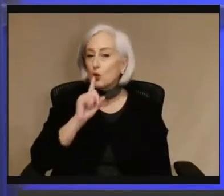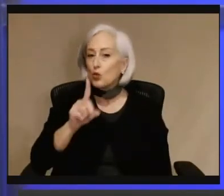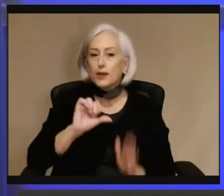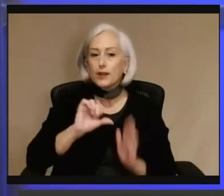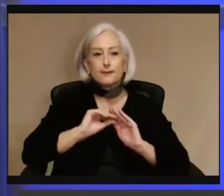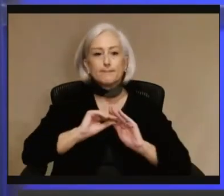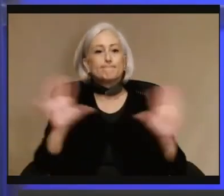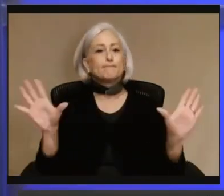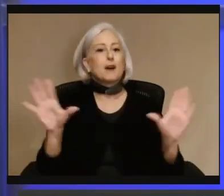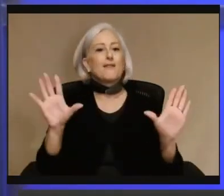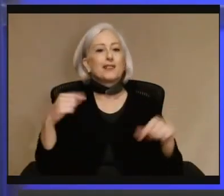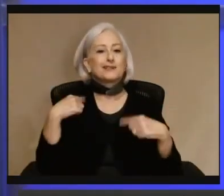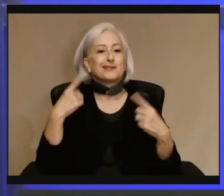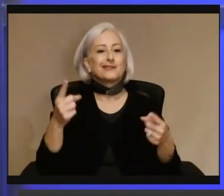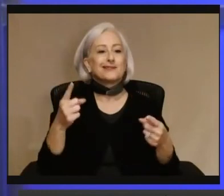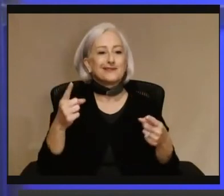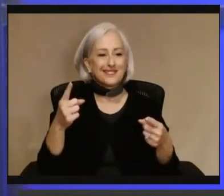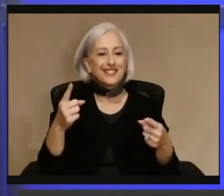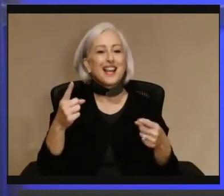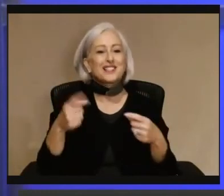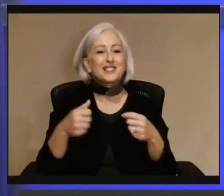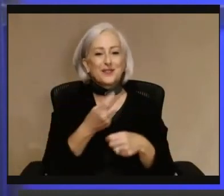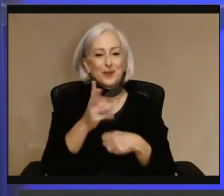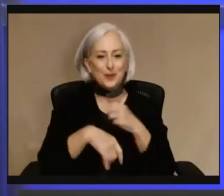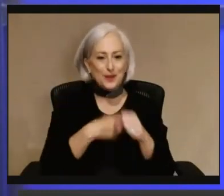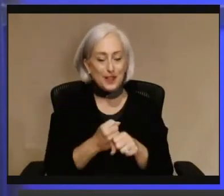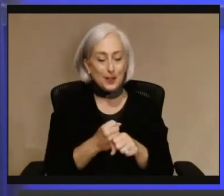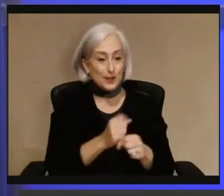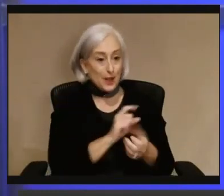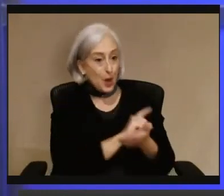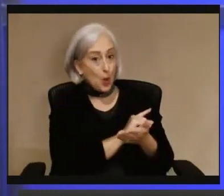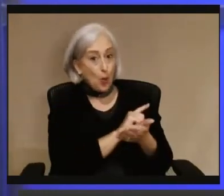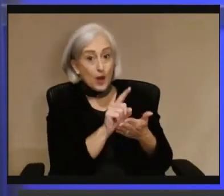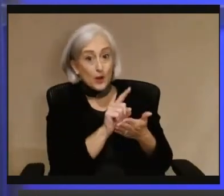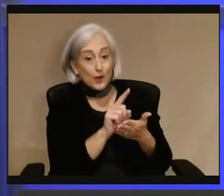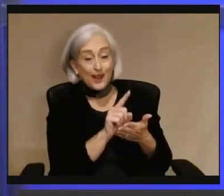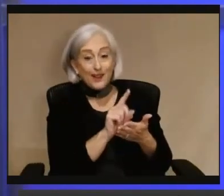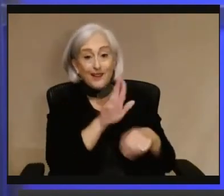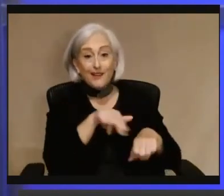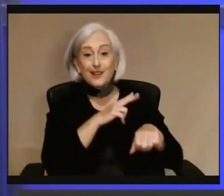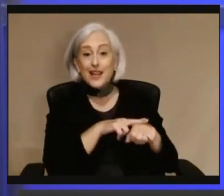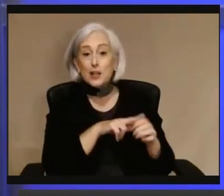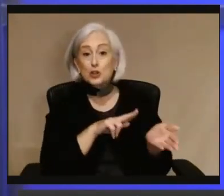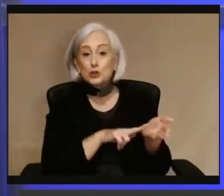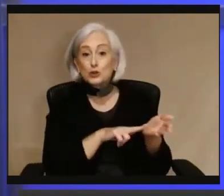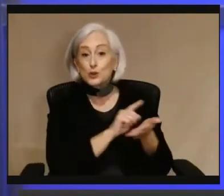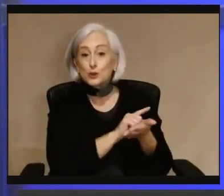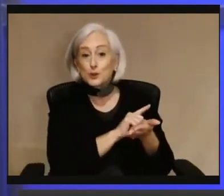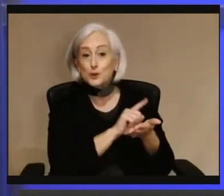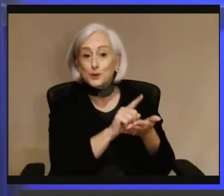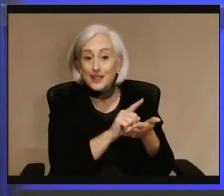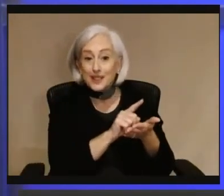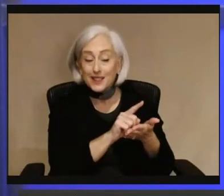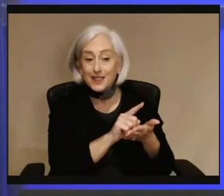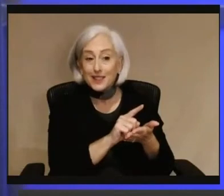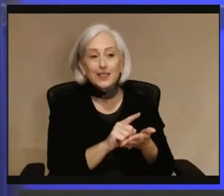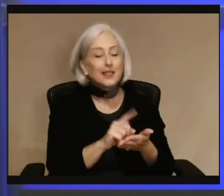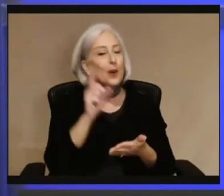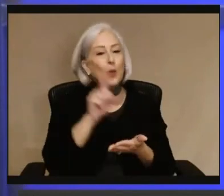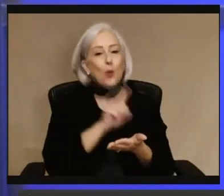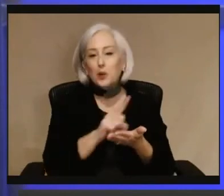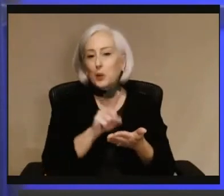National Nurses Week, and while 1 week is certainly not enough to truly recognize the impact nurses have on all of our lives, this week we share